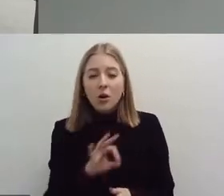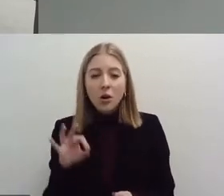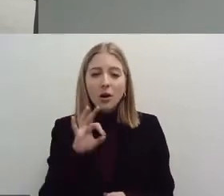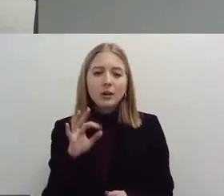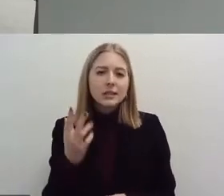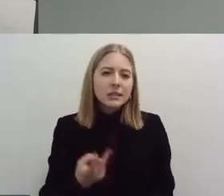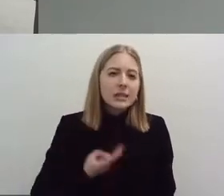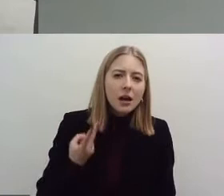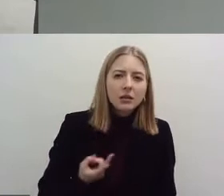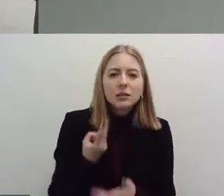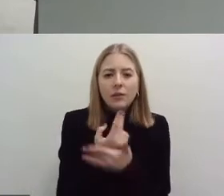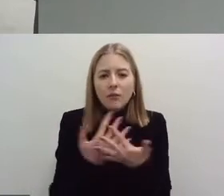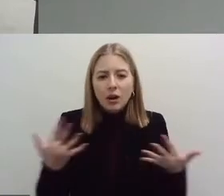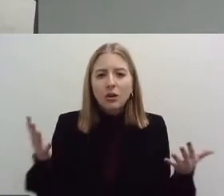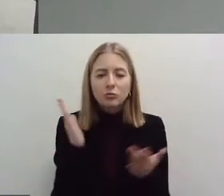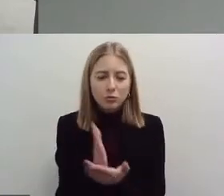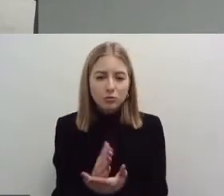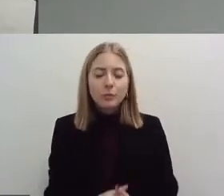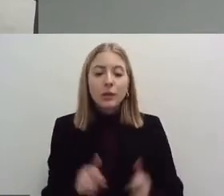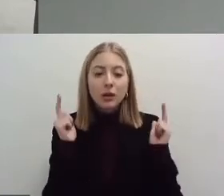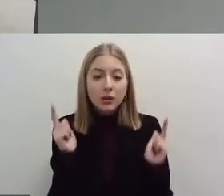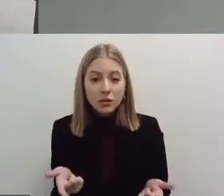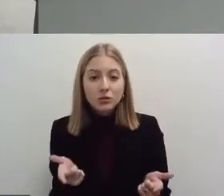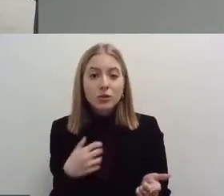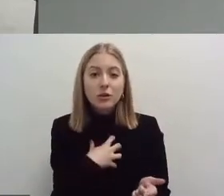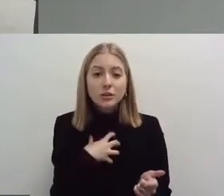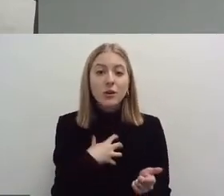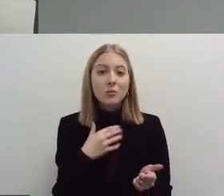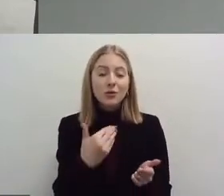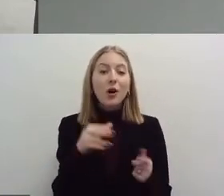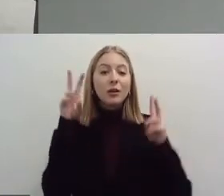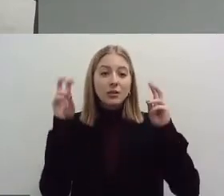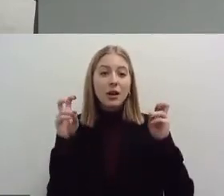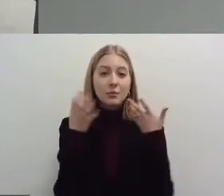that tends to work really well is to meaningfully engage young people in decision making.